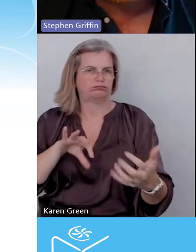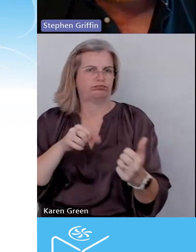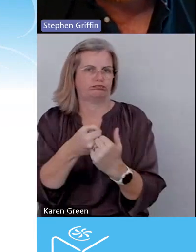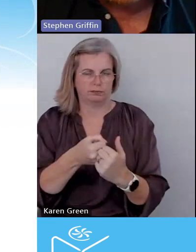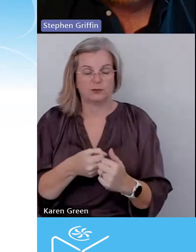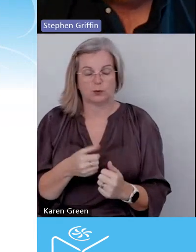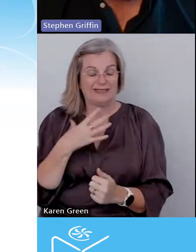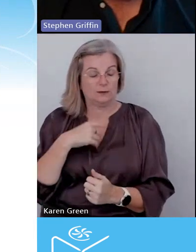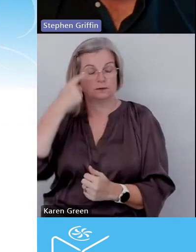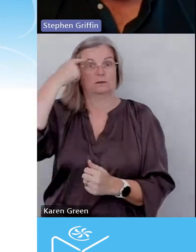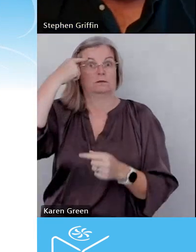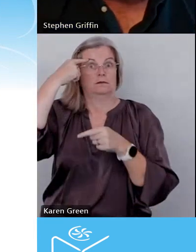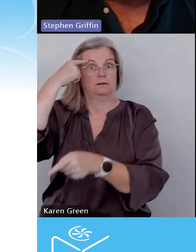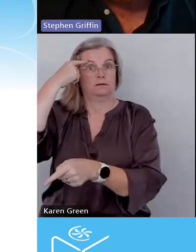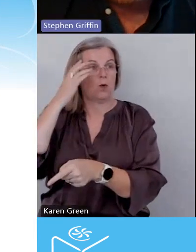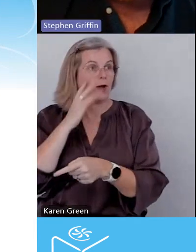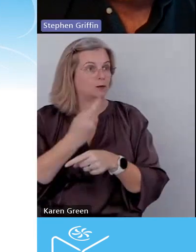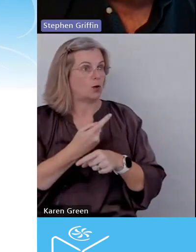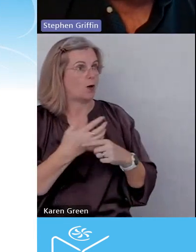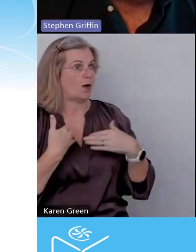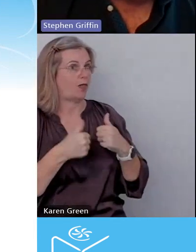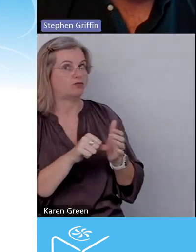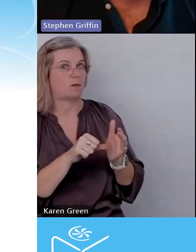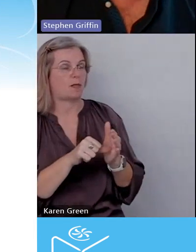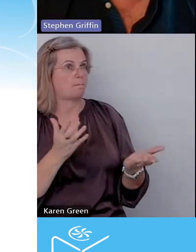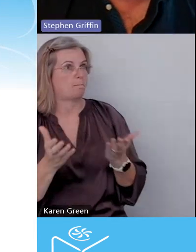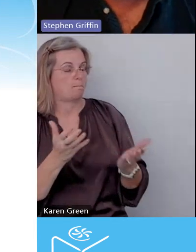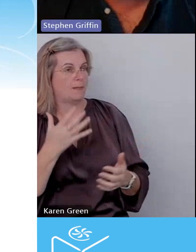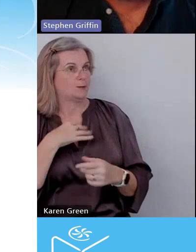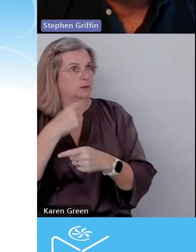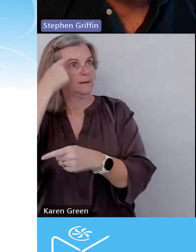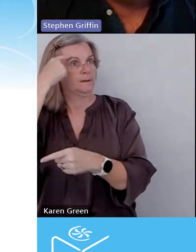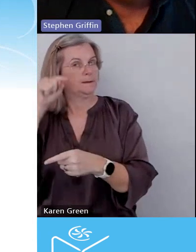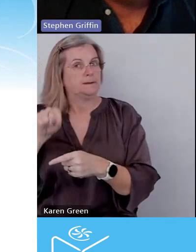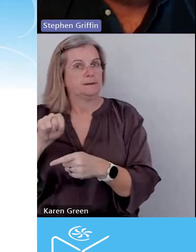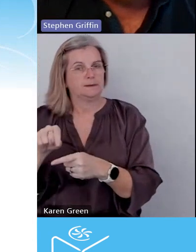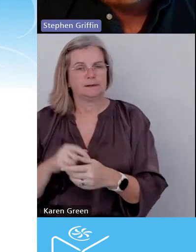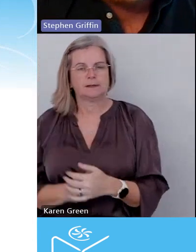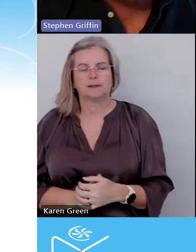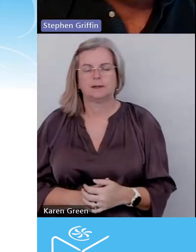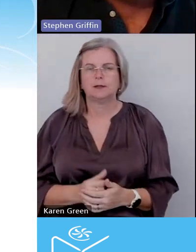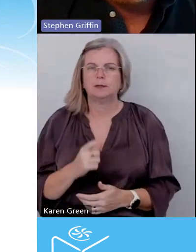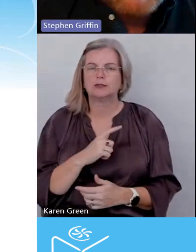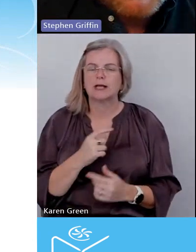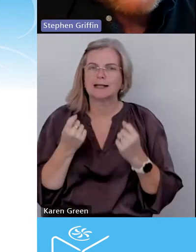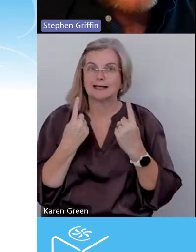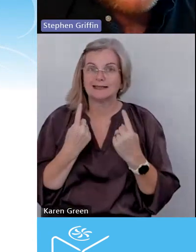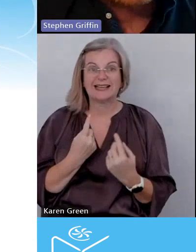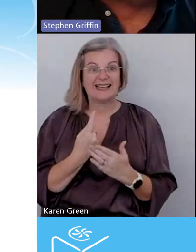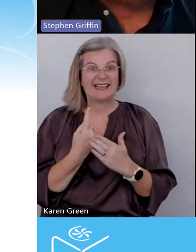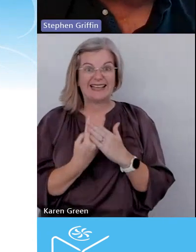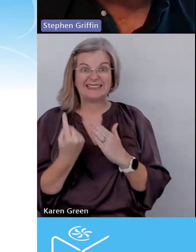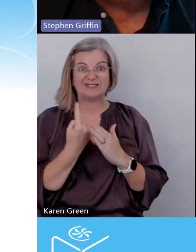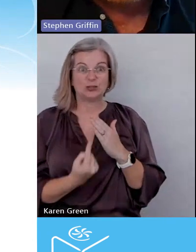problems, because the difference between understanding the risk at an individual level and a population level is quite profound.